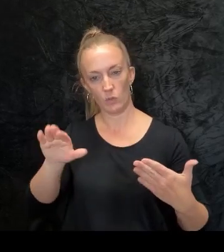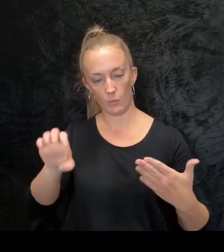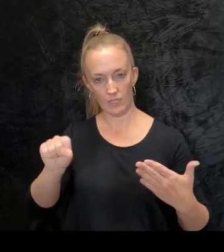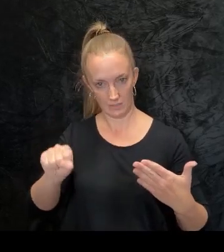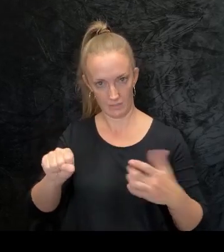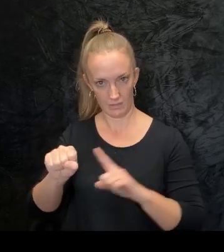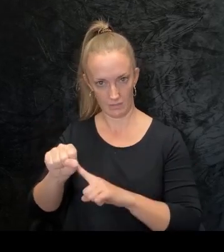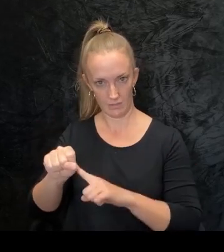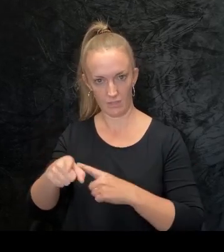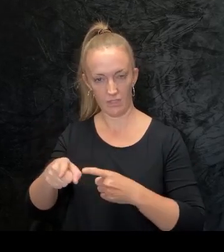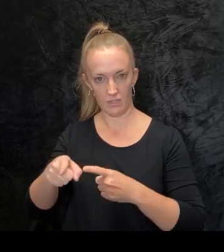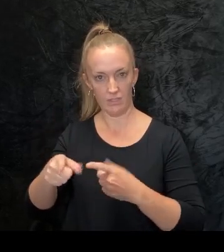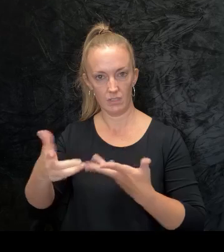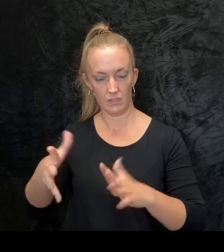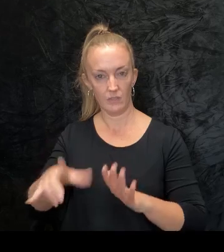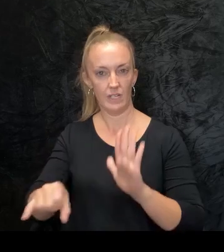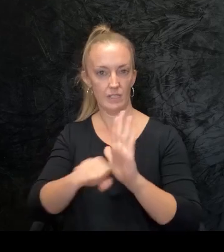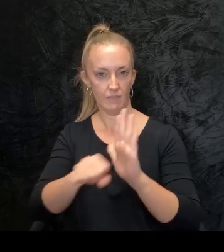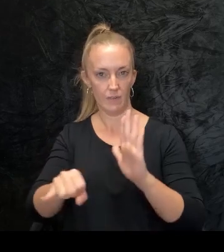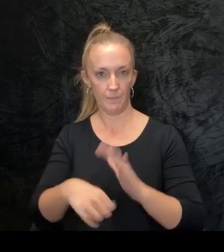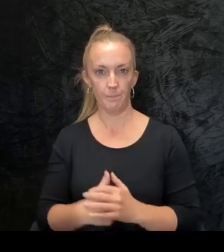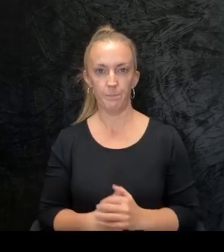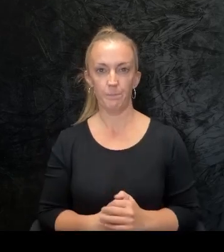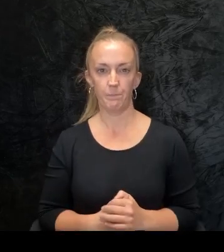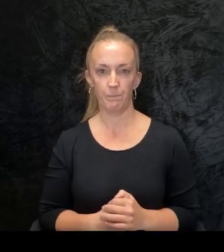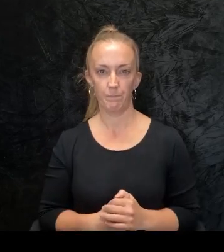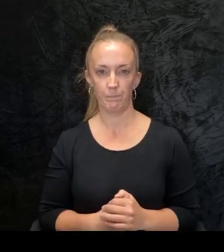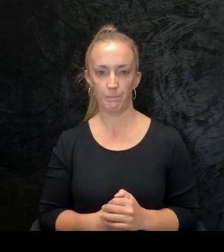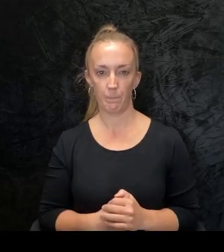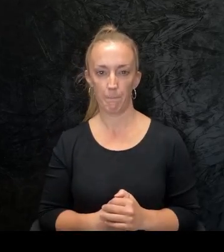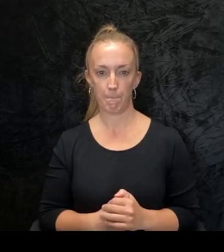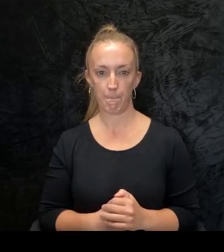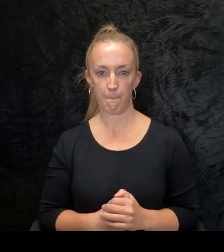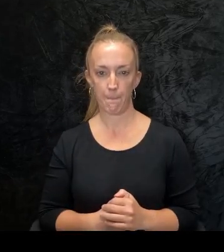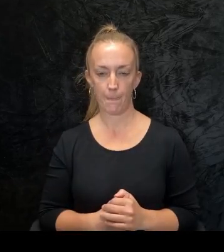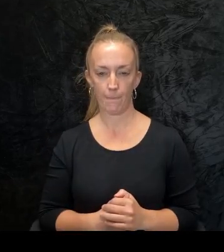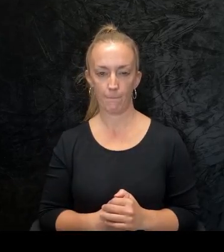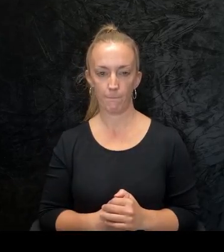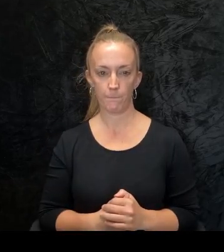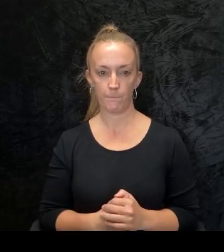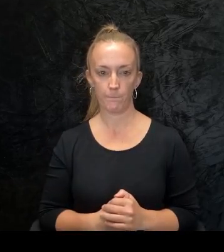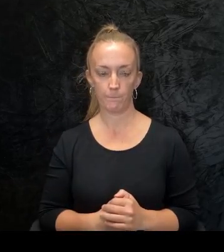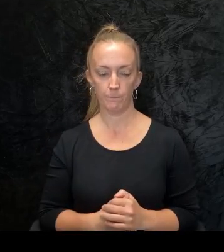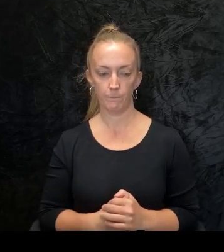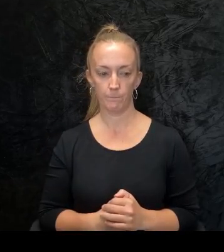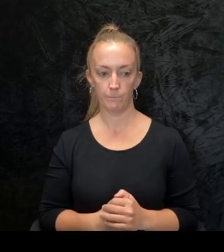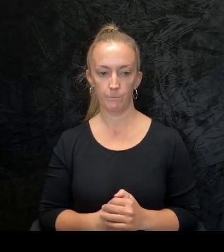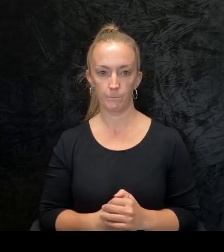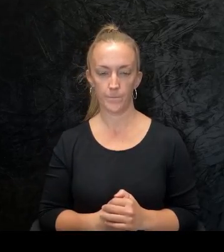are identified.